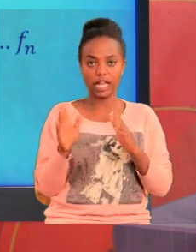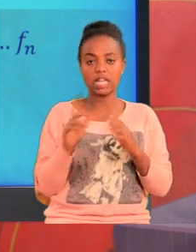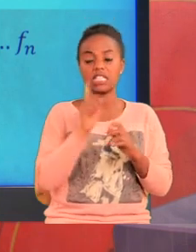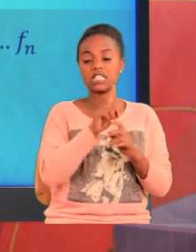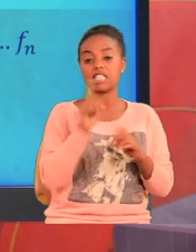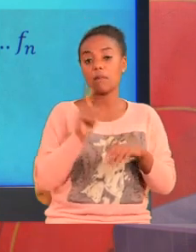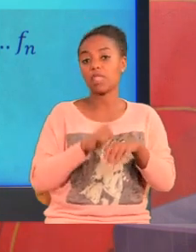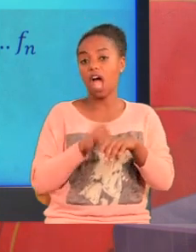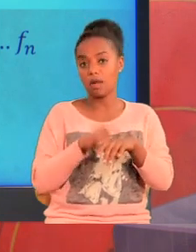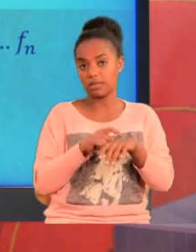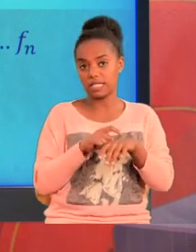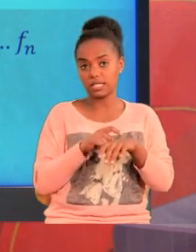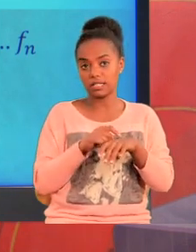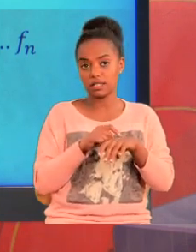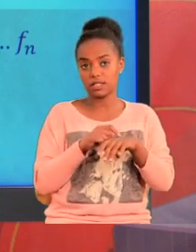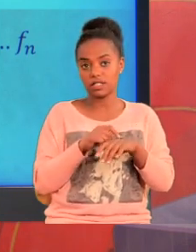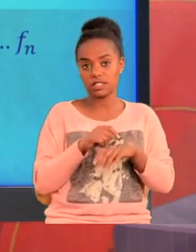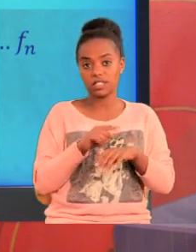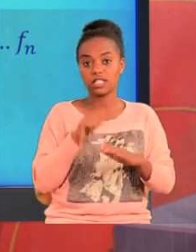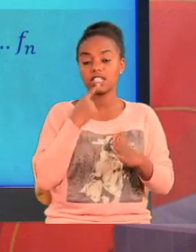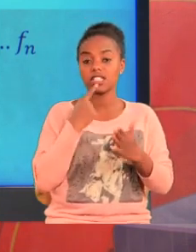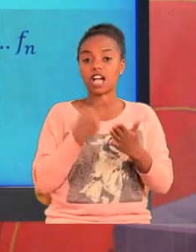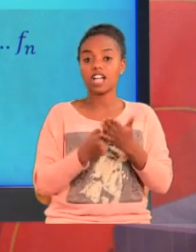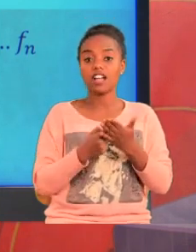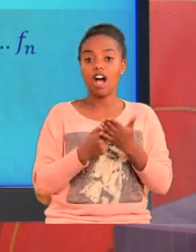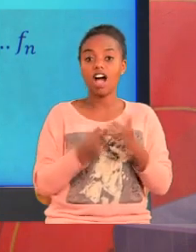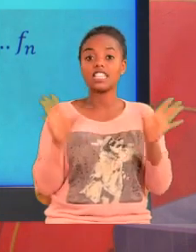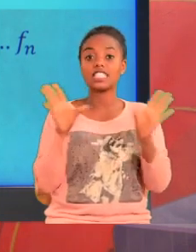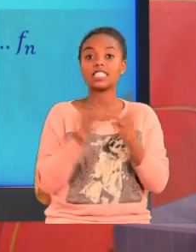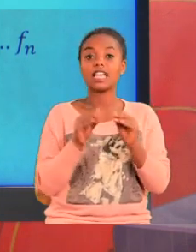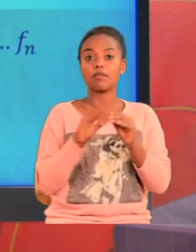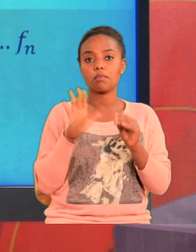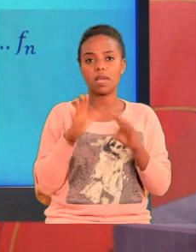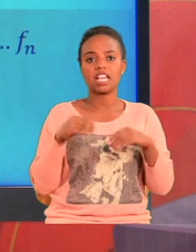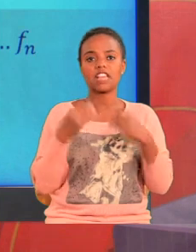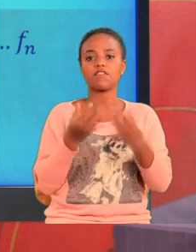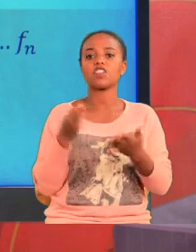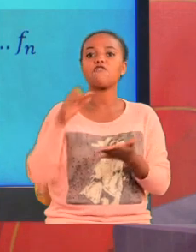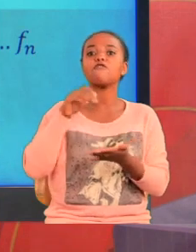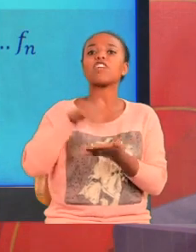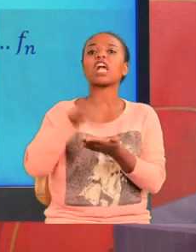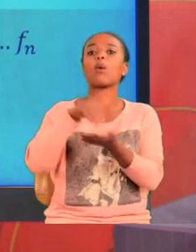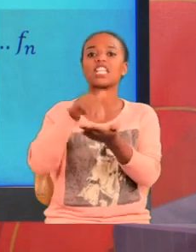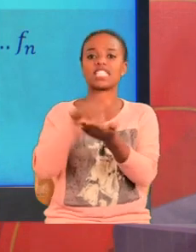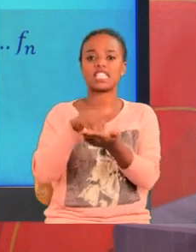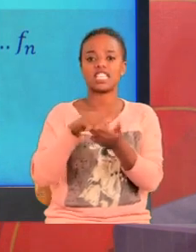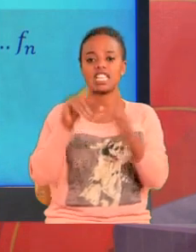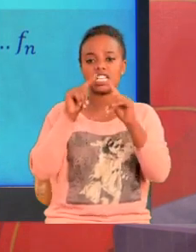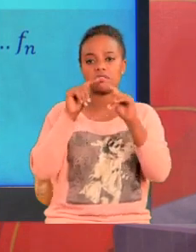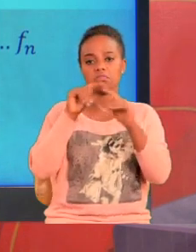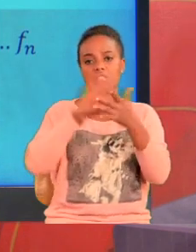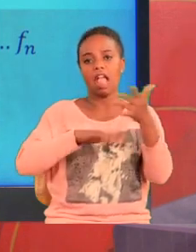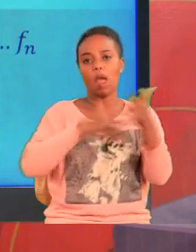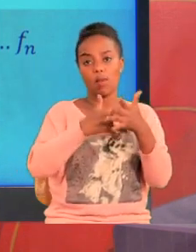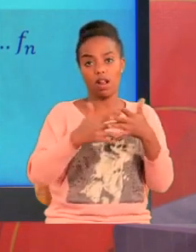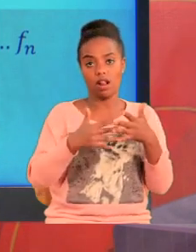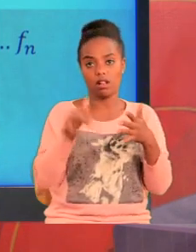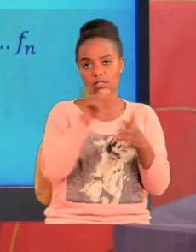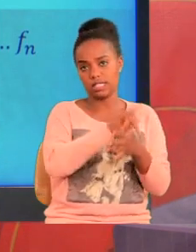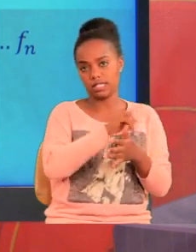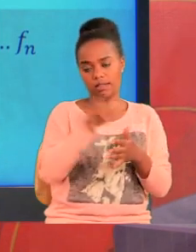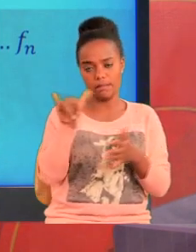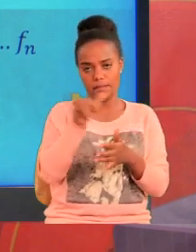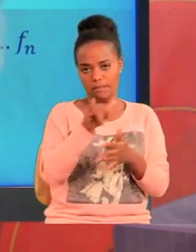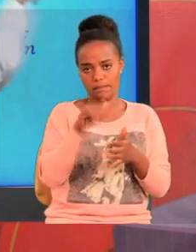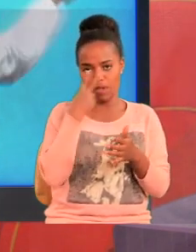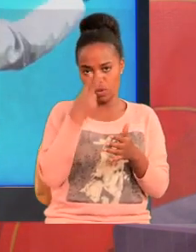sometimes the data set may be given in a frequency table form like this: